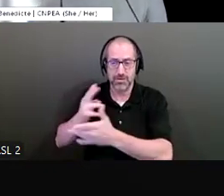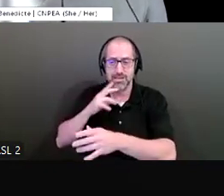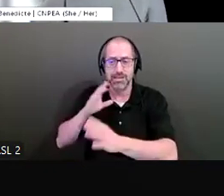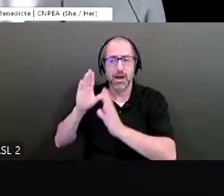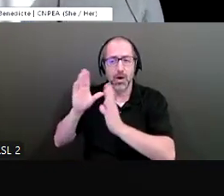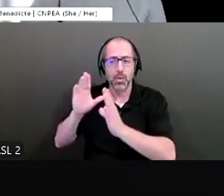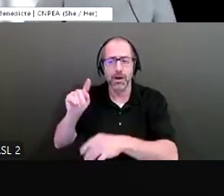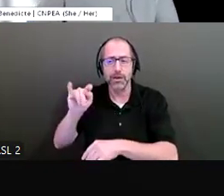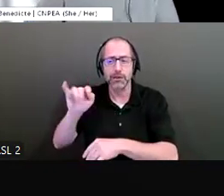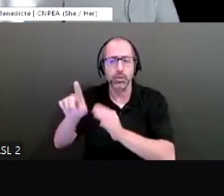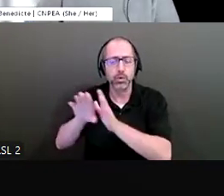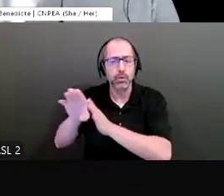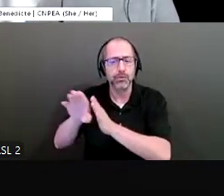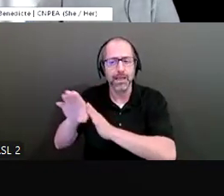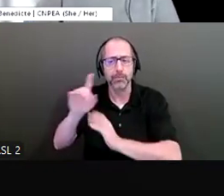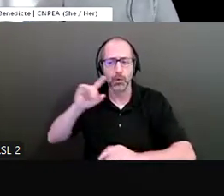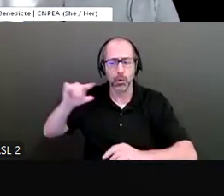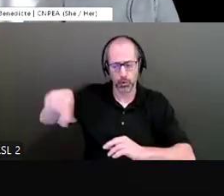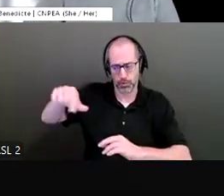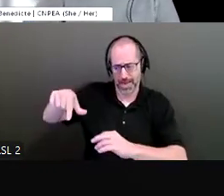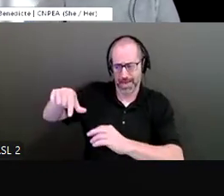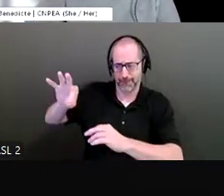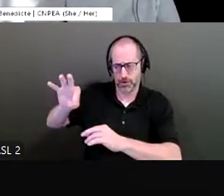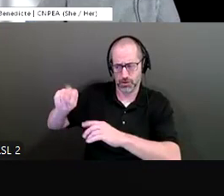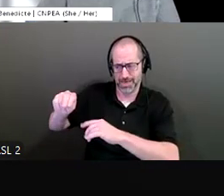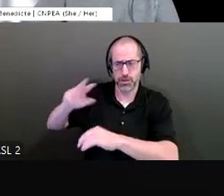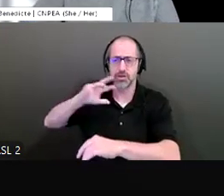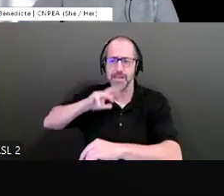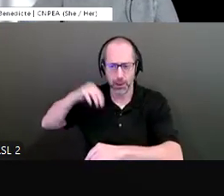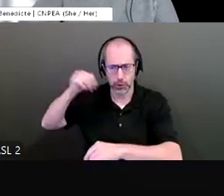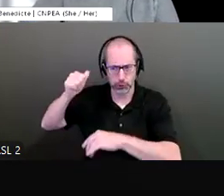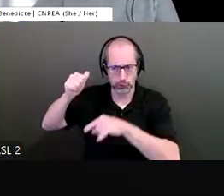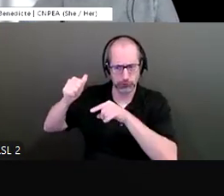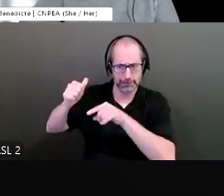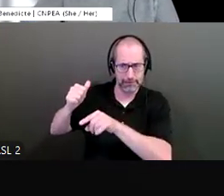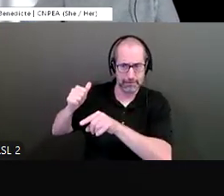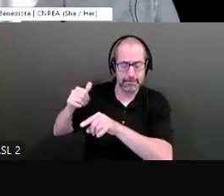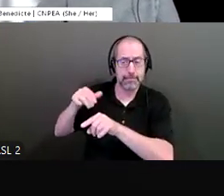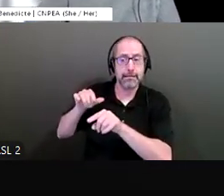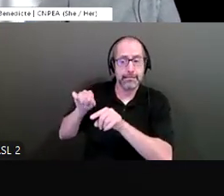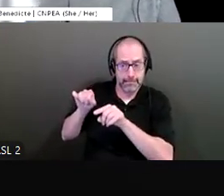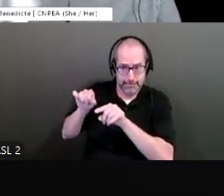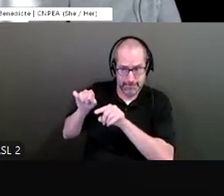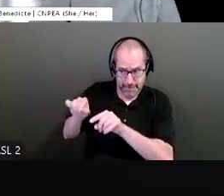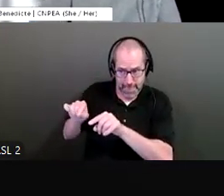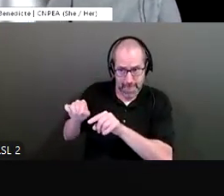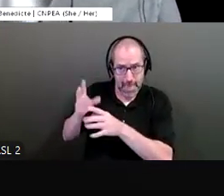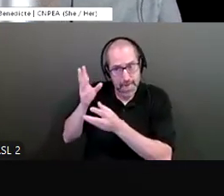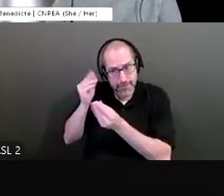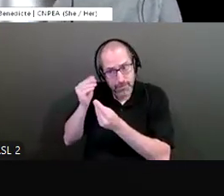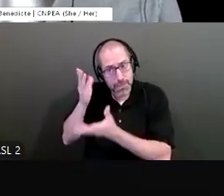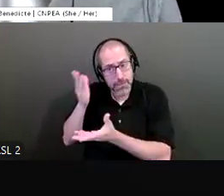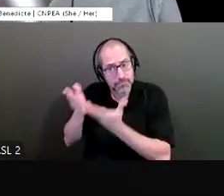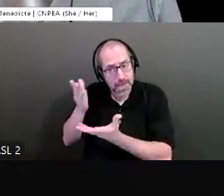was developed for Quebec First Nations elders, but you might still find some materials in there that